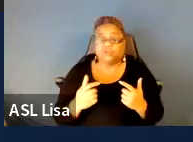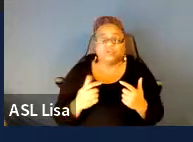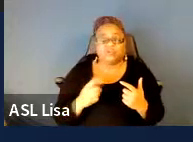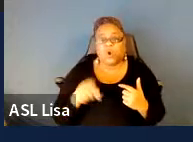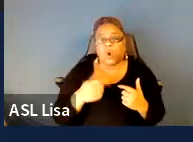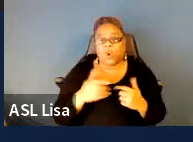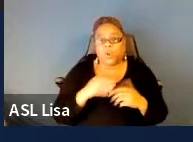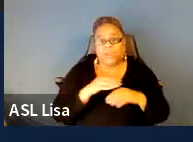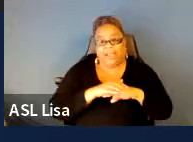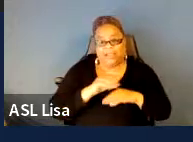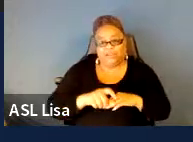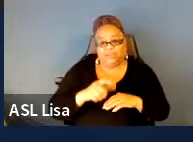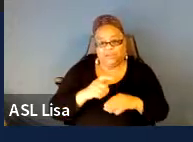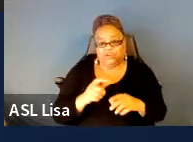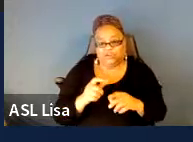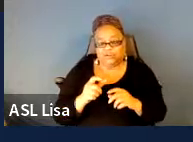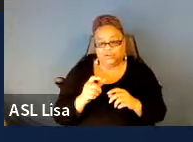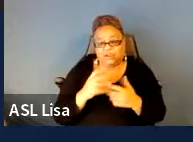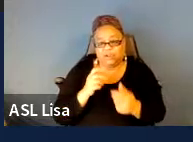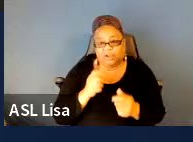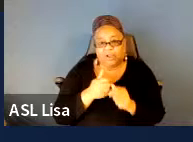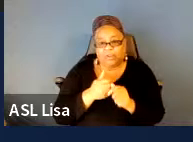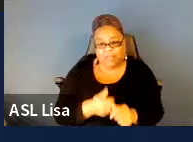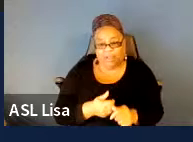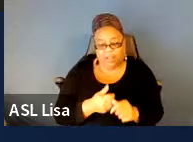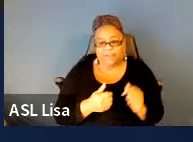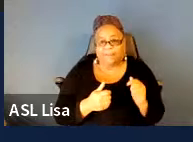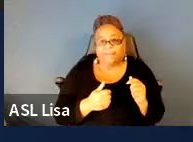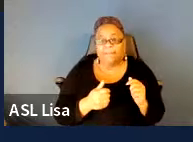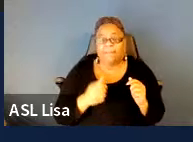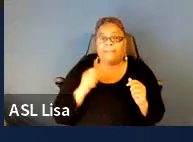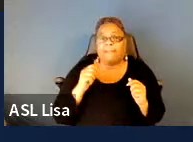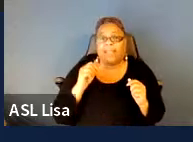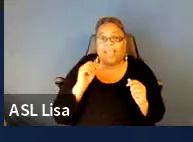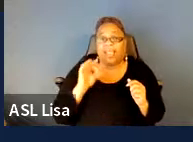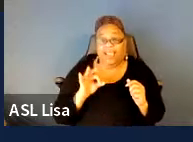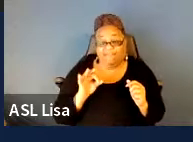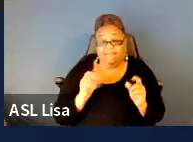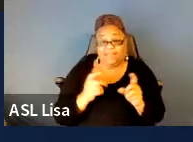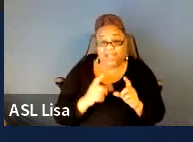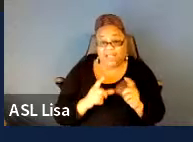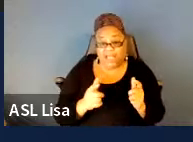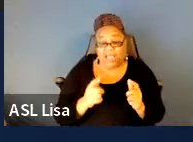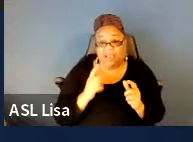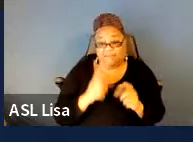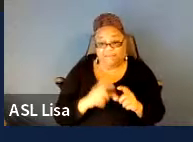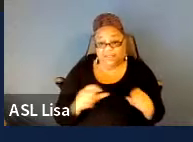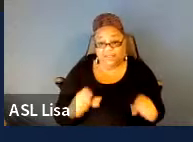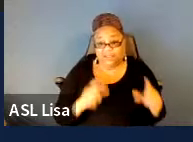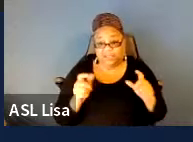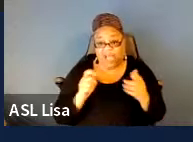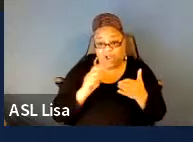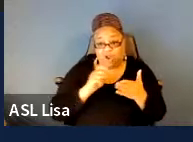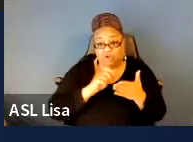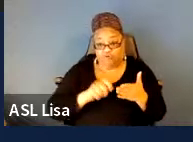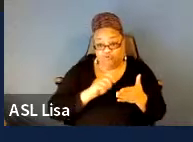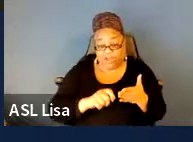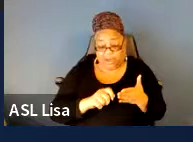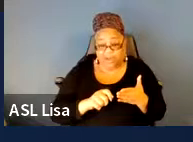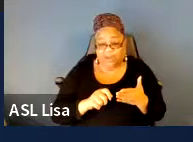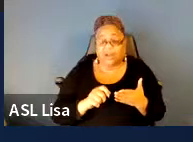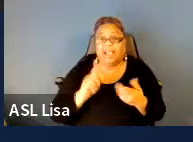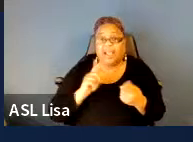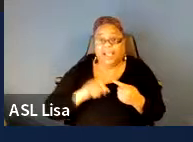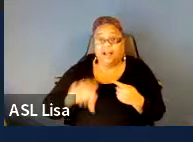only written in a language other than English, that sign must comply to the maximum extent feasible with